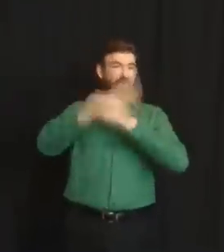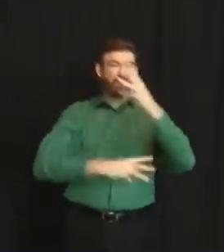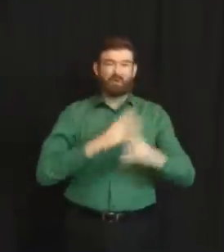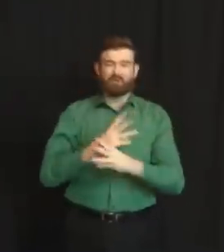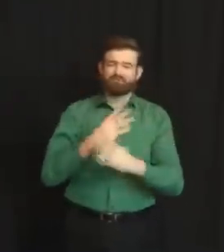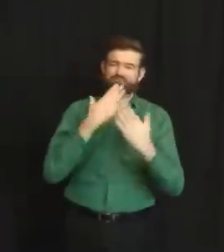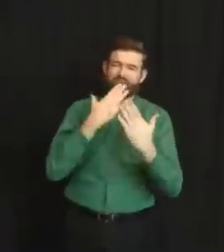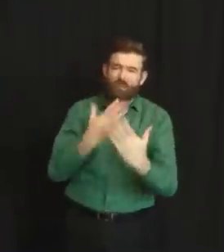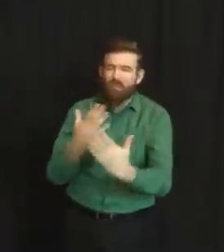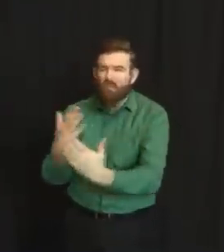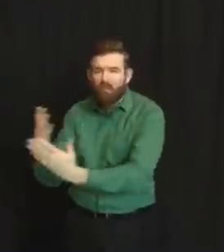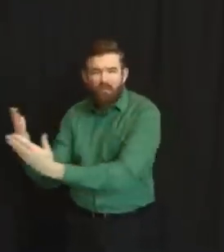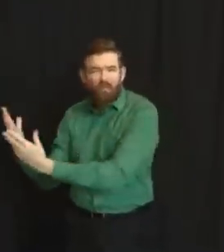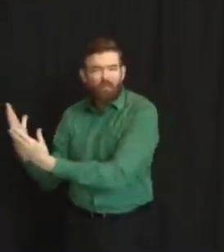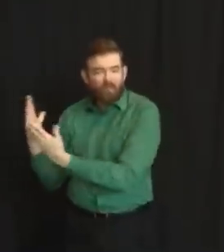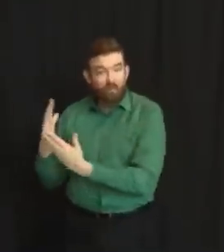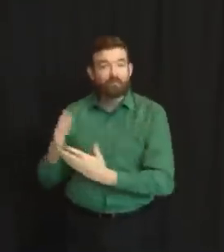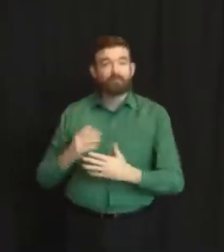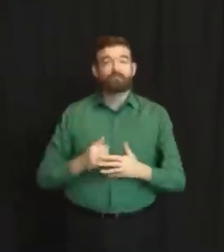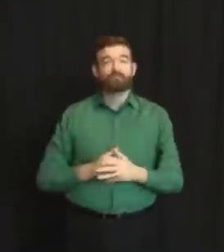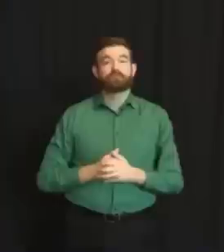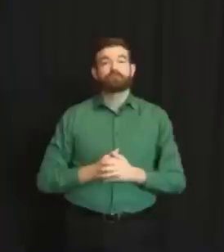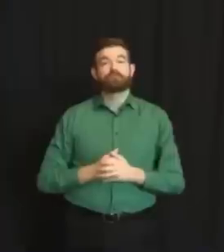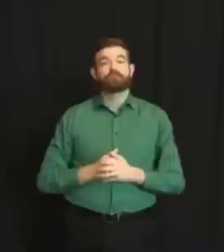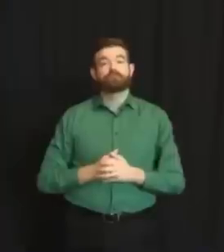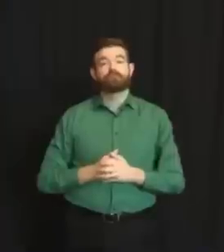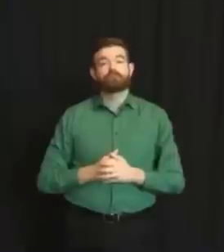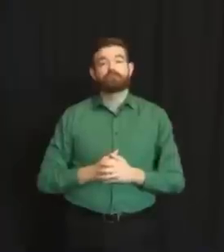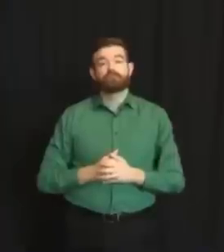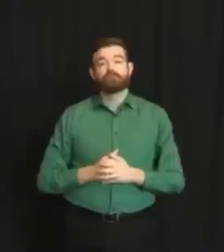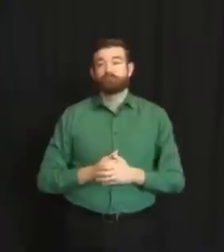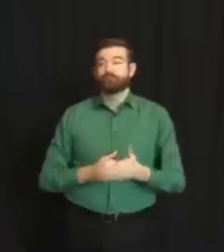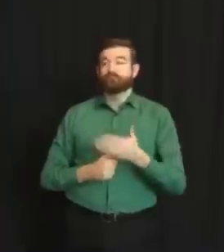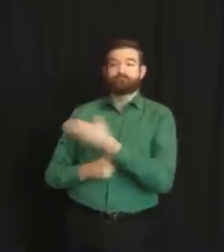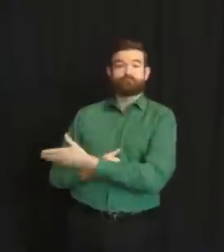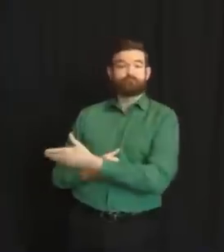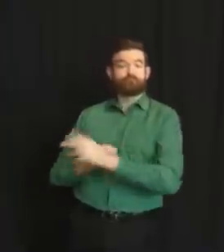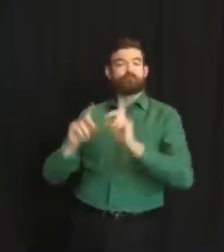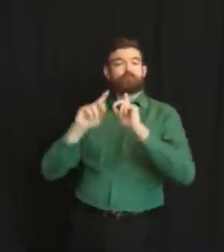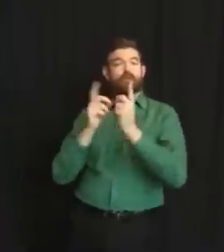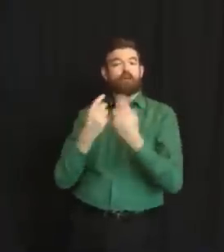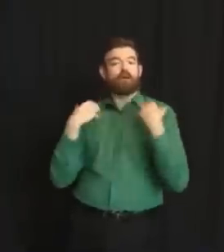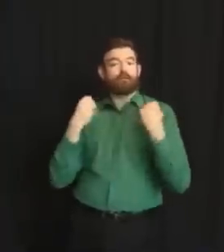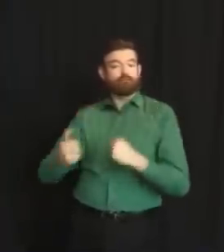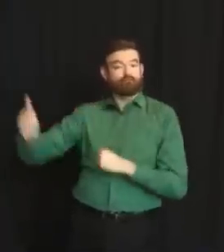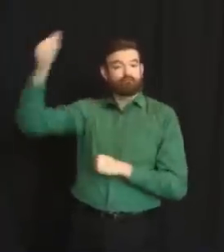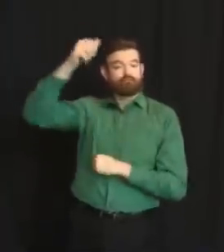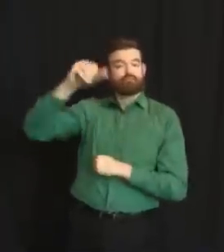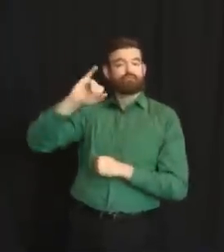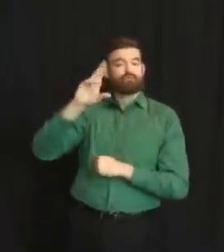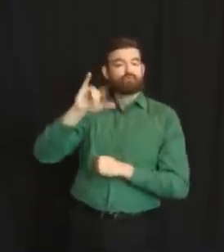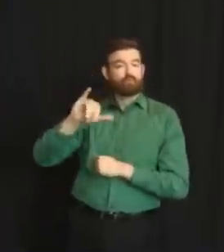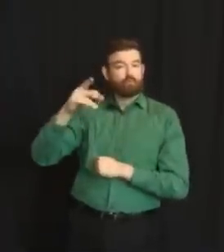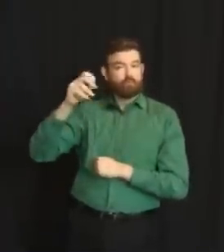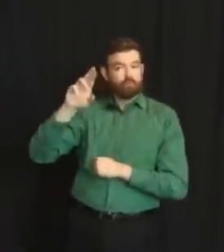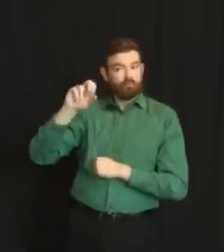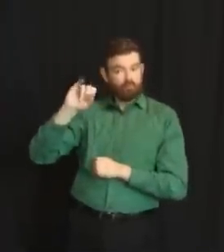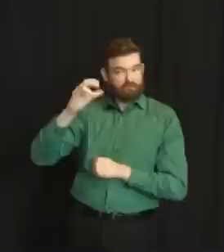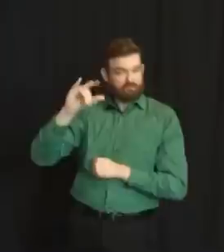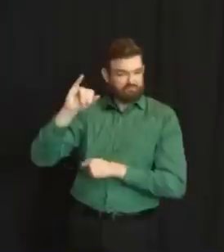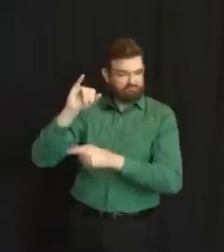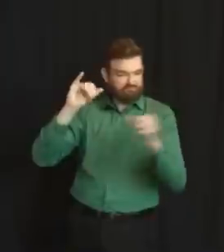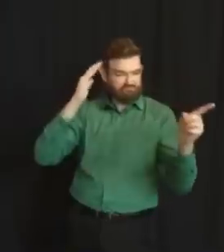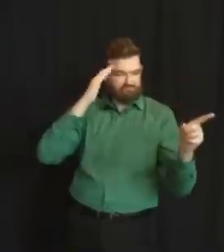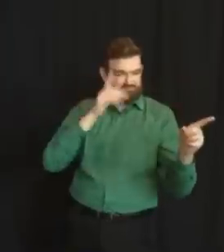I'm joined to my right by the woman who needs no introduction, the Commissioner of the Department of Health, Judy Persichelli. This is our third engagement today, in fact, two